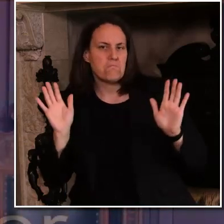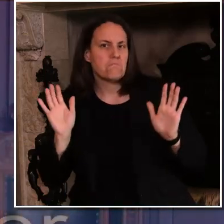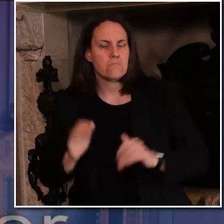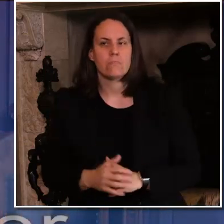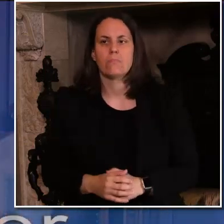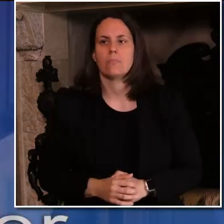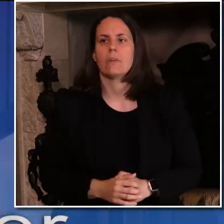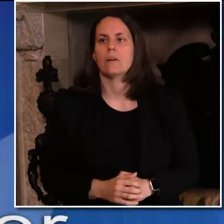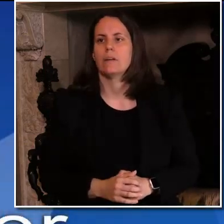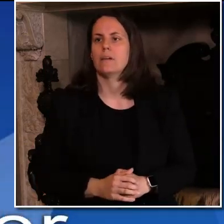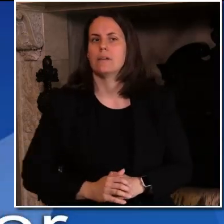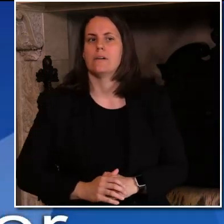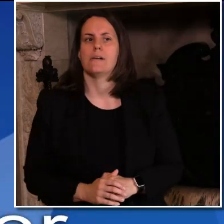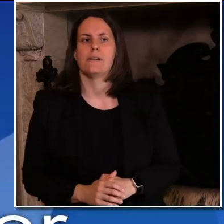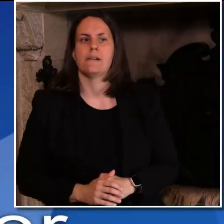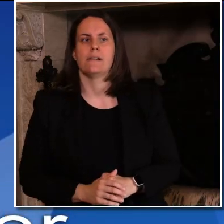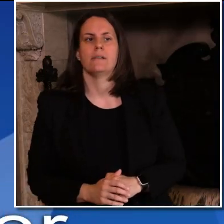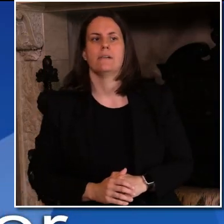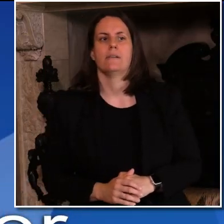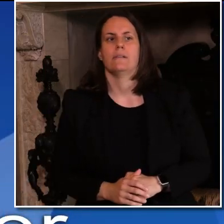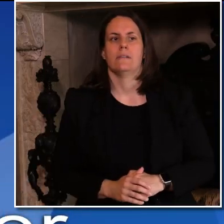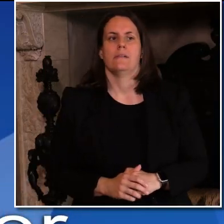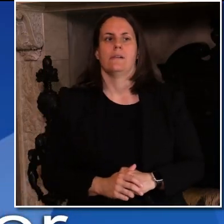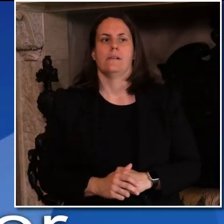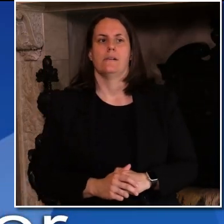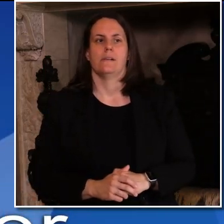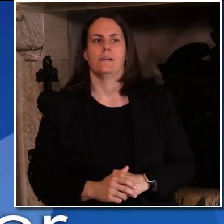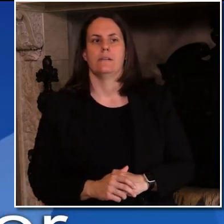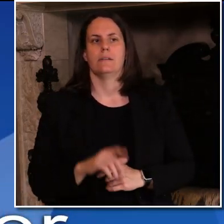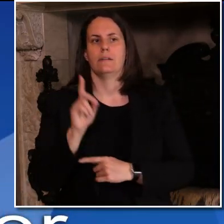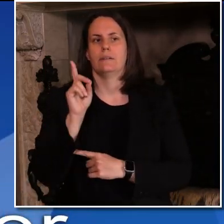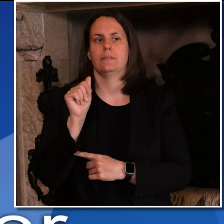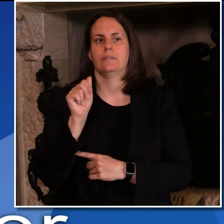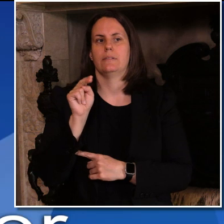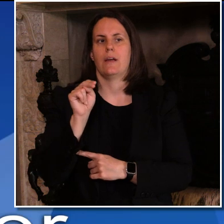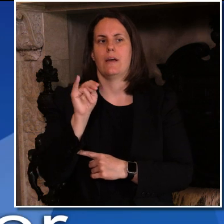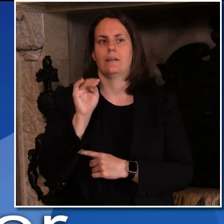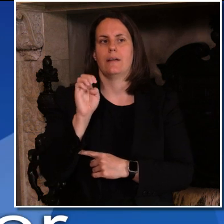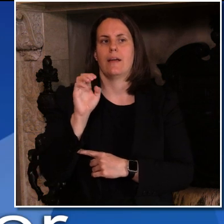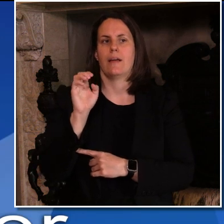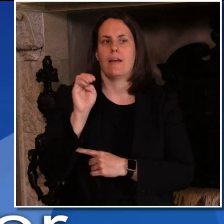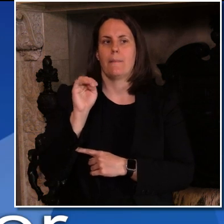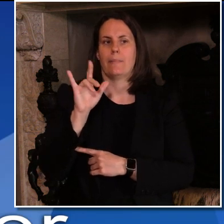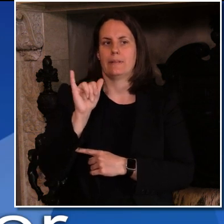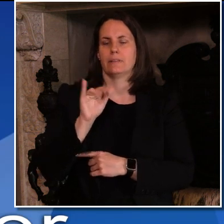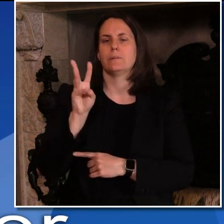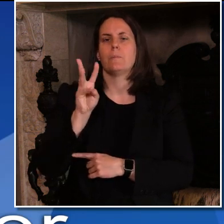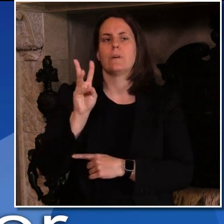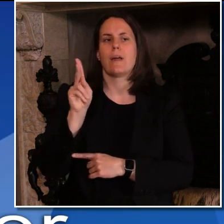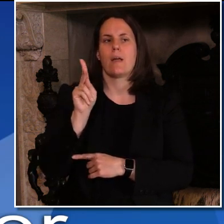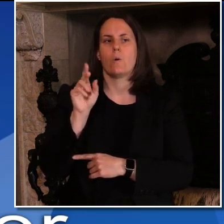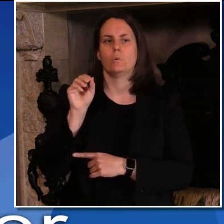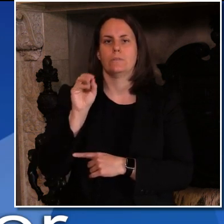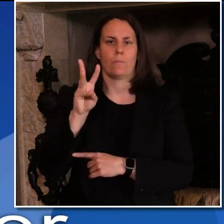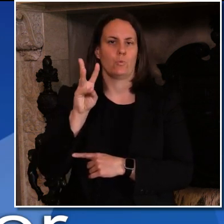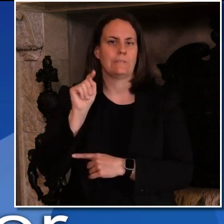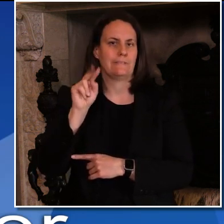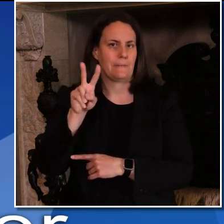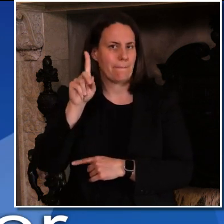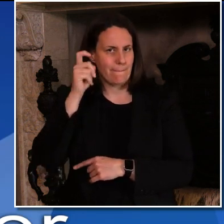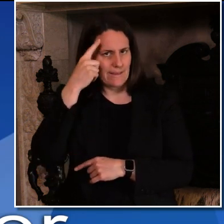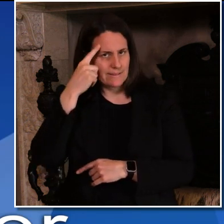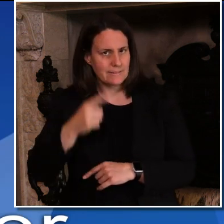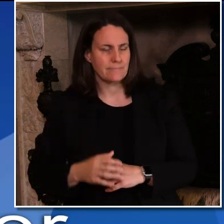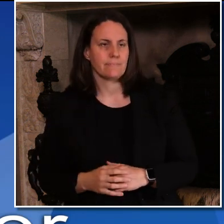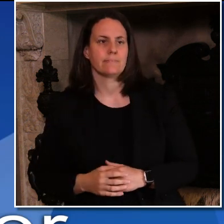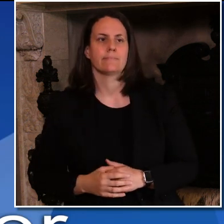to either Danny or Emily from WKOW TV in Madison. WKOW?